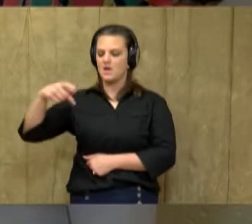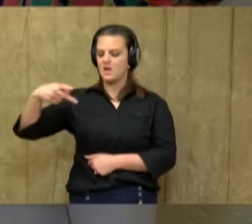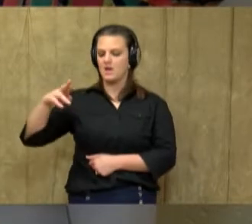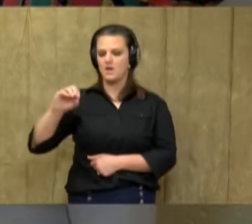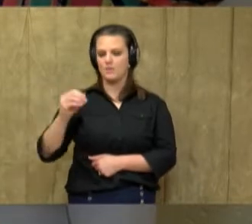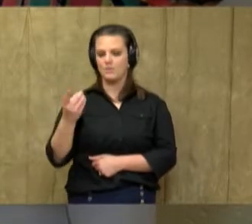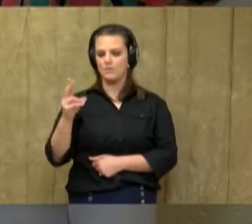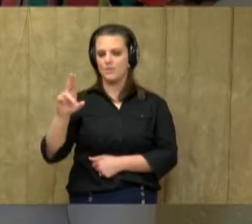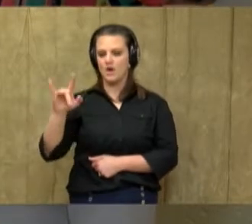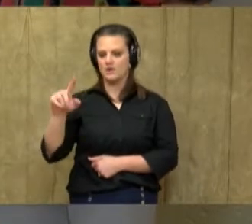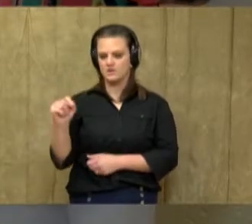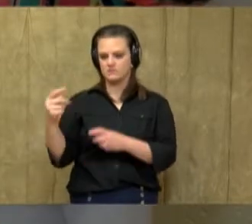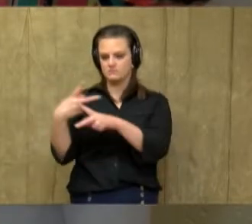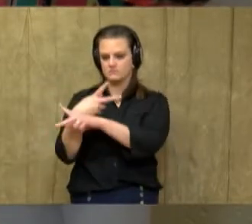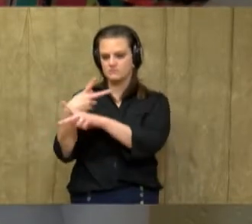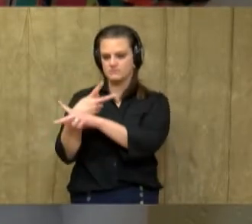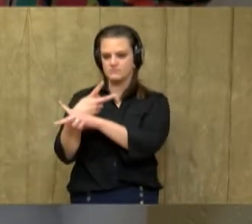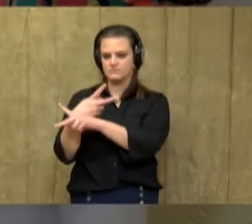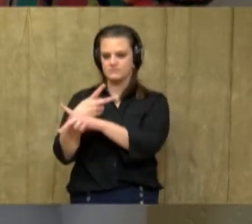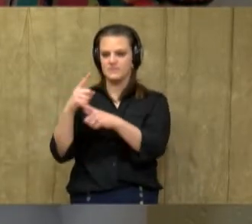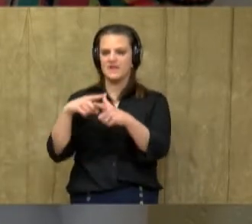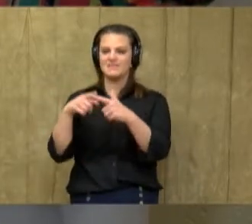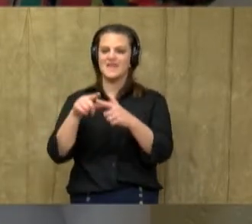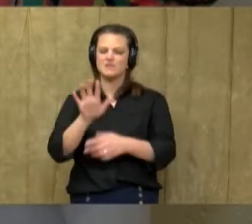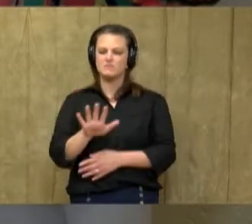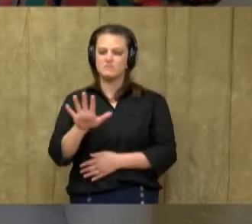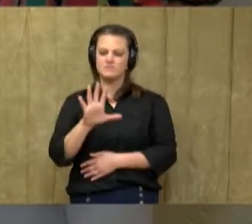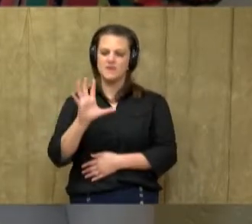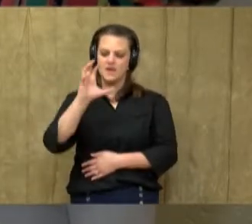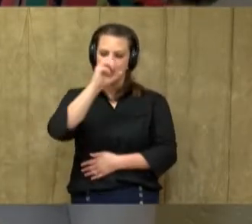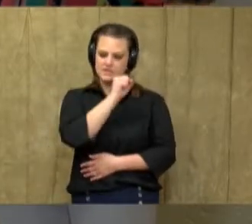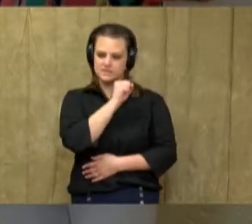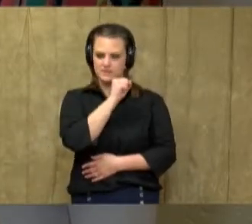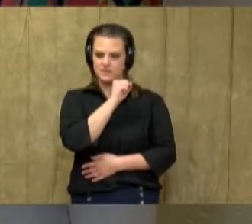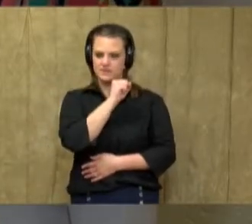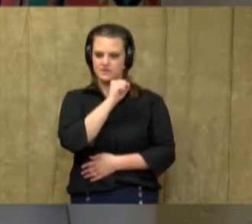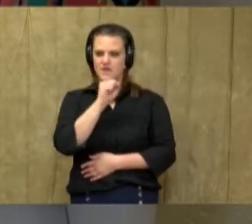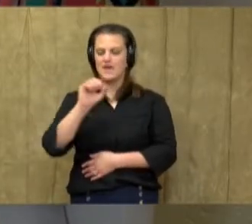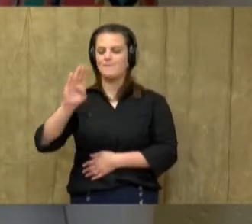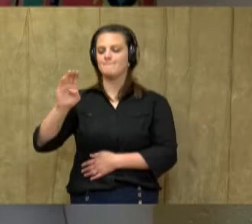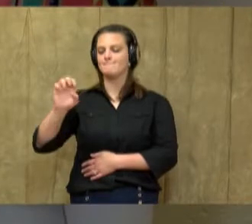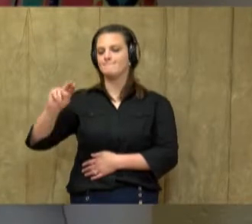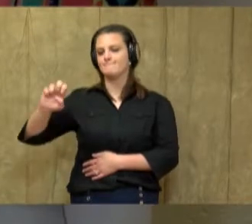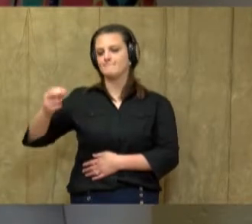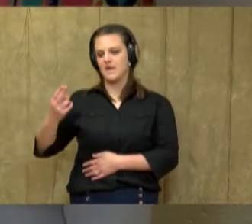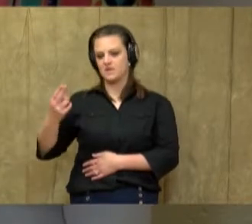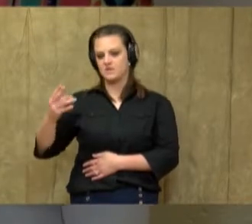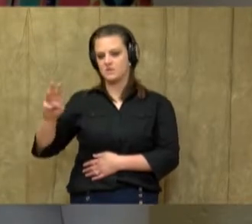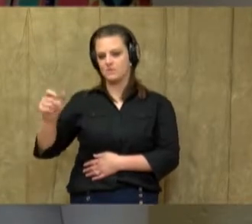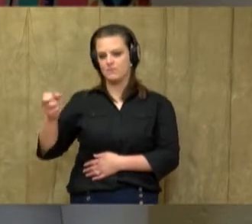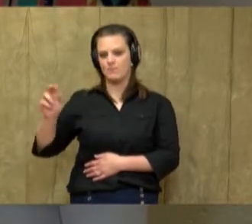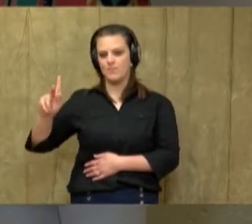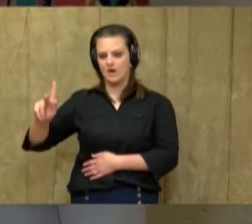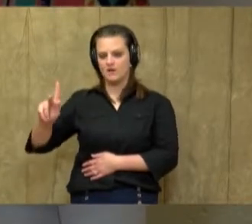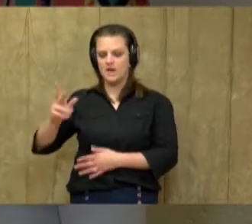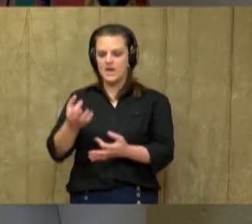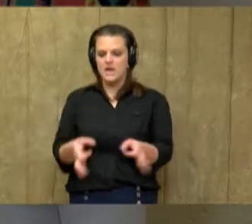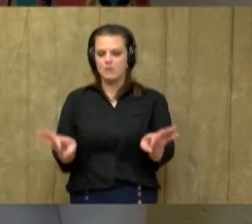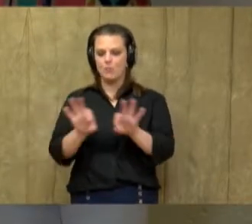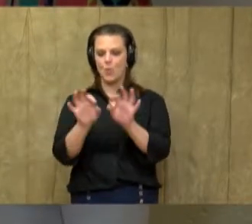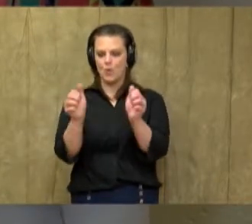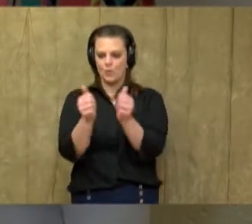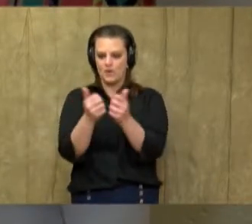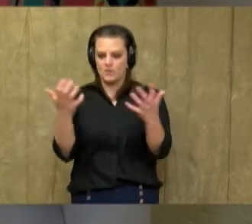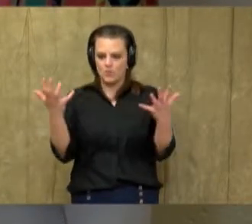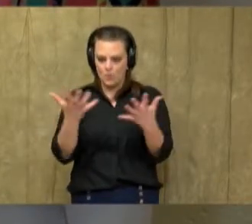because we're multiplying. And then estimate, or an estimate, and your benchmark. And that's really important when we multiply